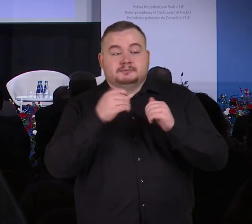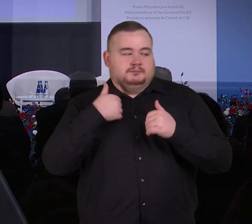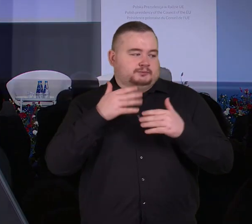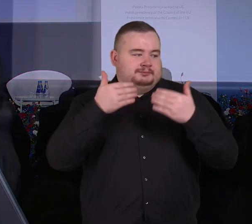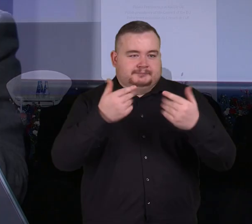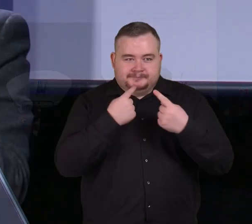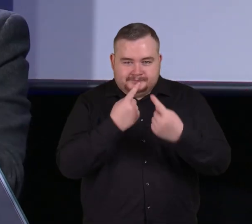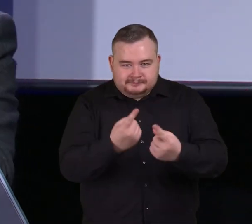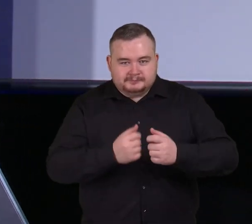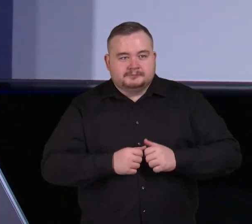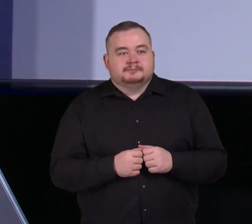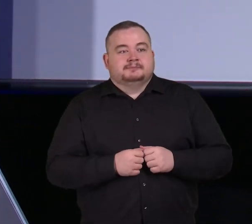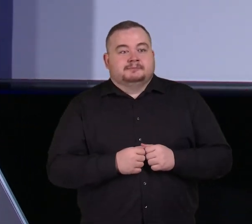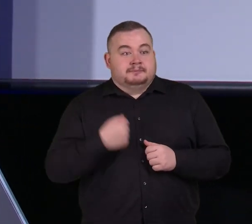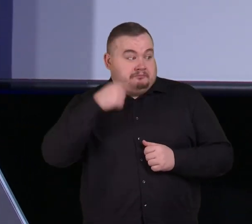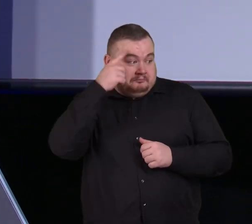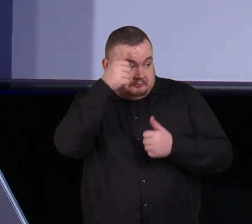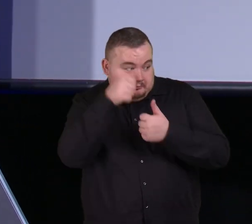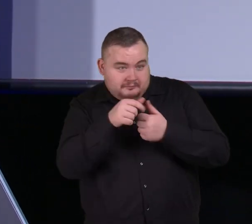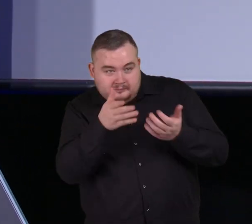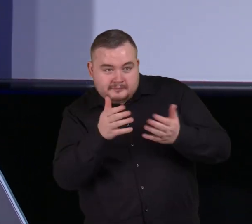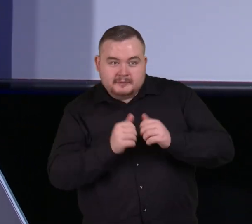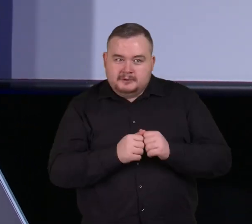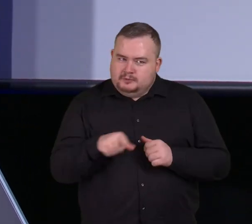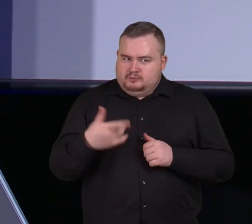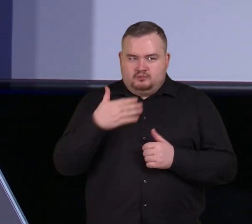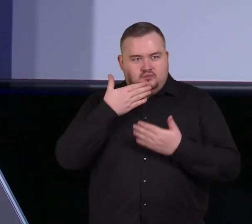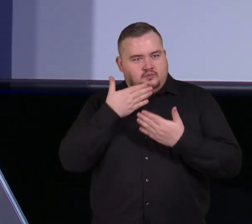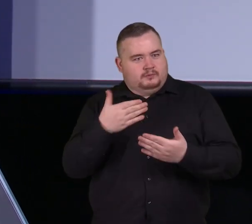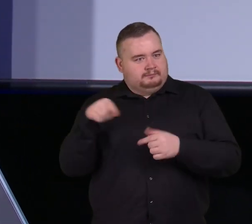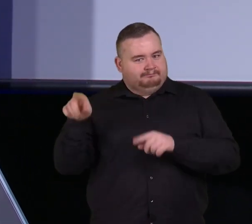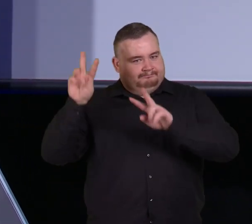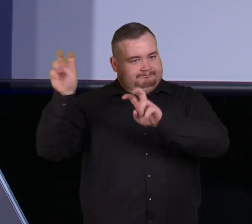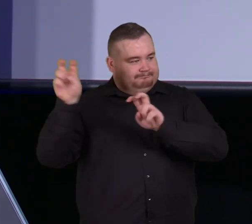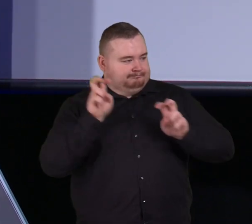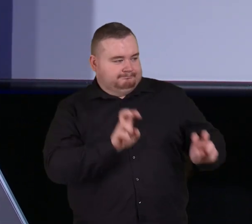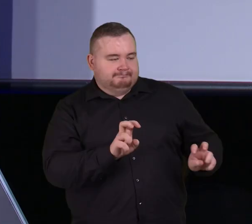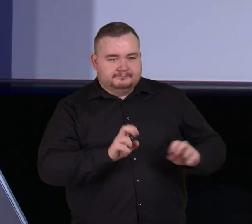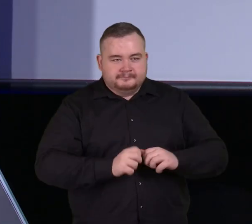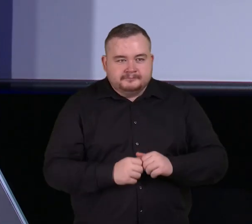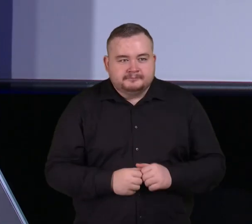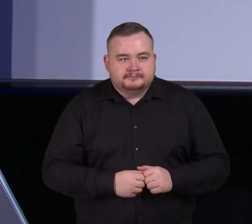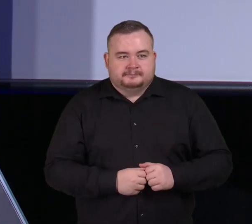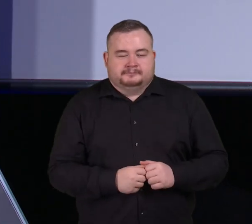I remember it very well. I was those times when somebody said it,